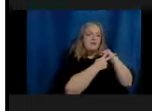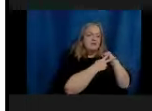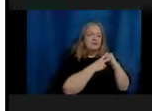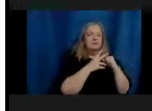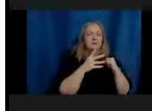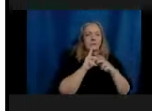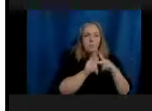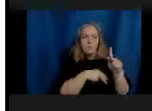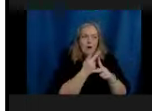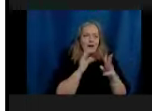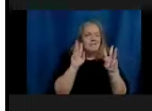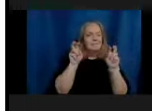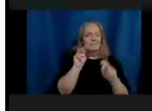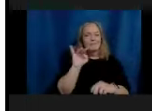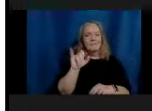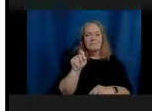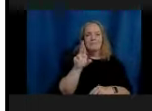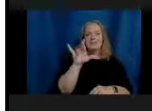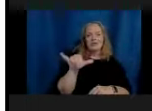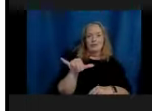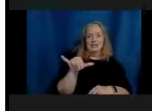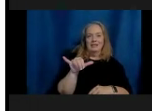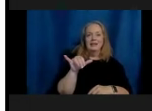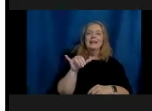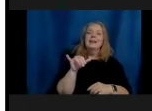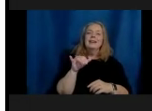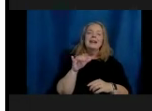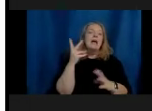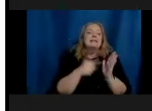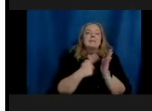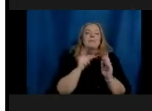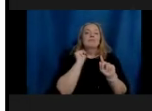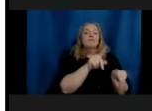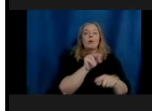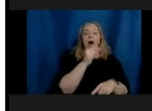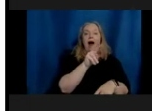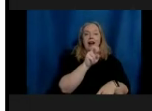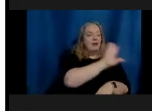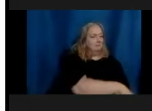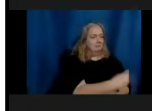good mystery box is what I call it, when you just call something from an archive and you don't know what you're gonna get.